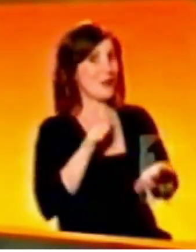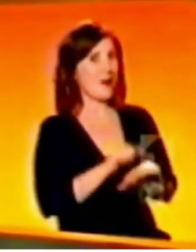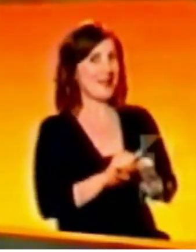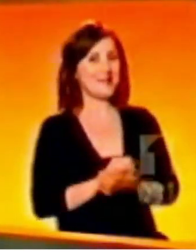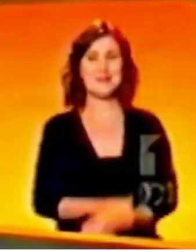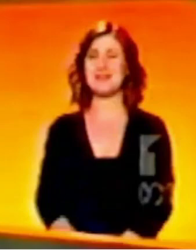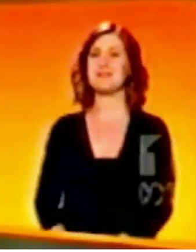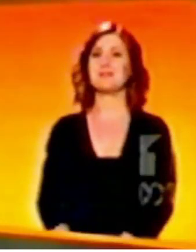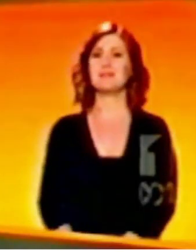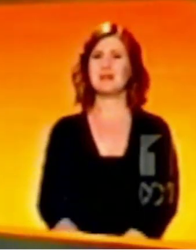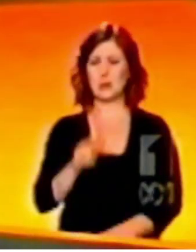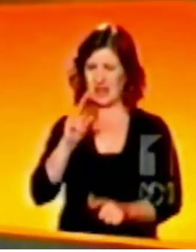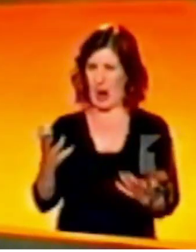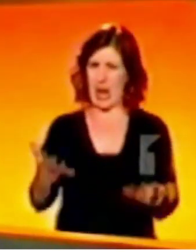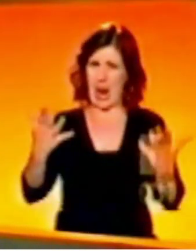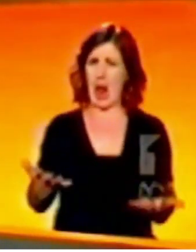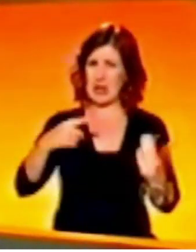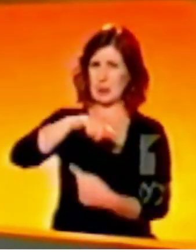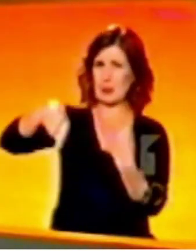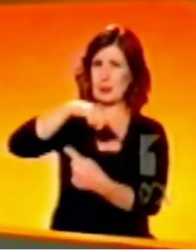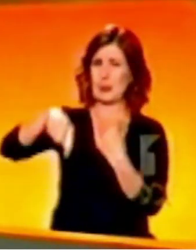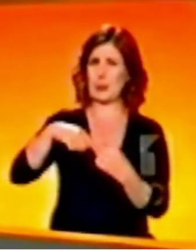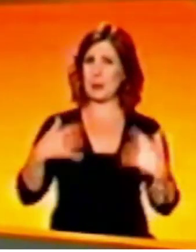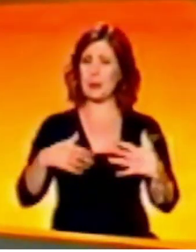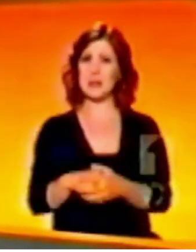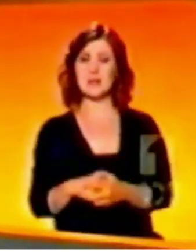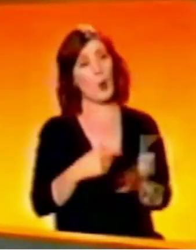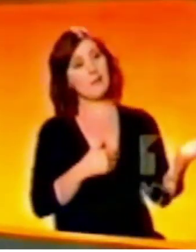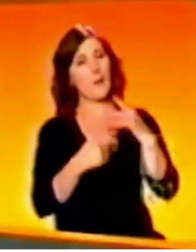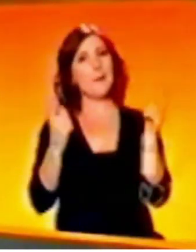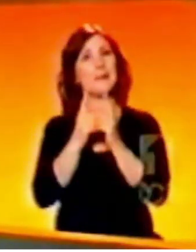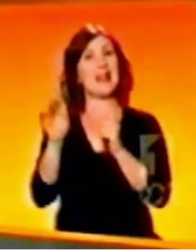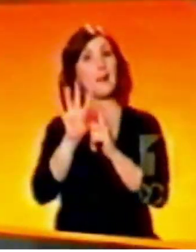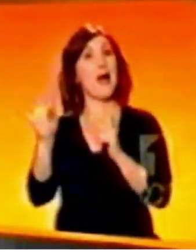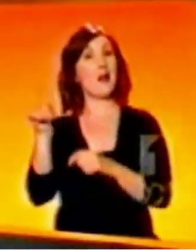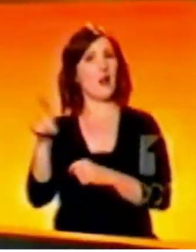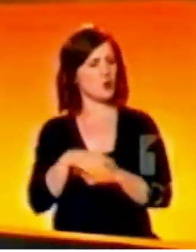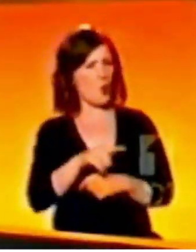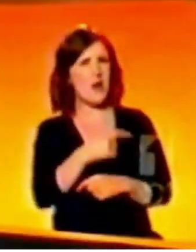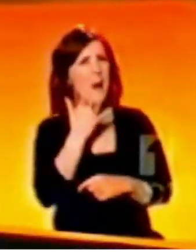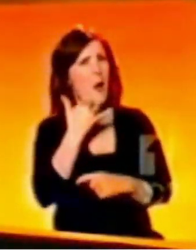see as is maneuverable. Yeah, well, the lightness is incredible. Come over to the panel. How much will they cost?